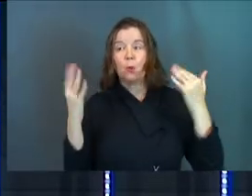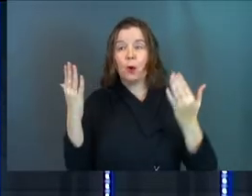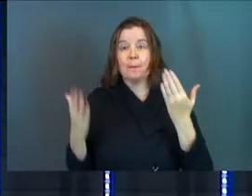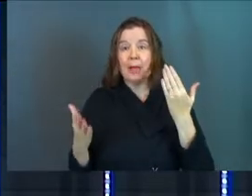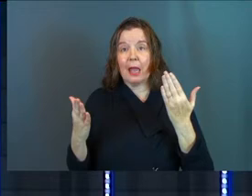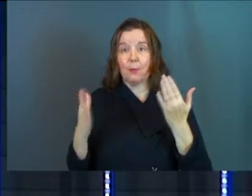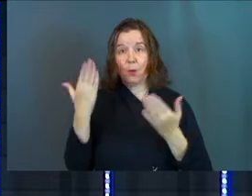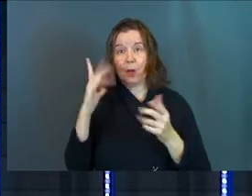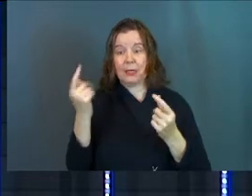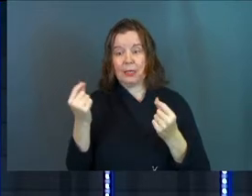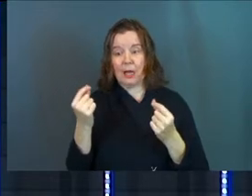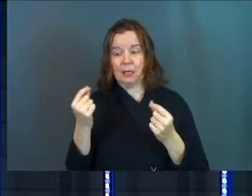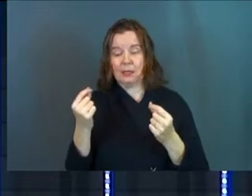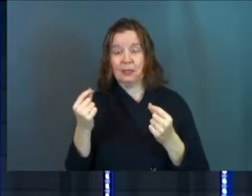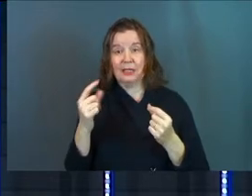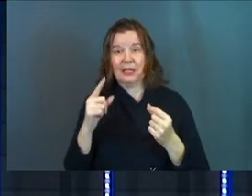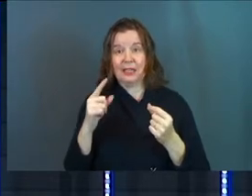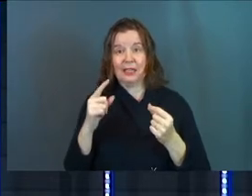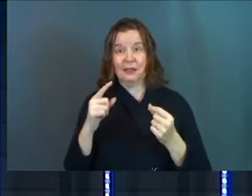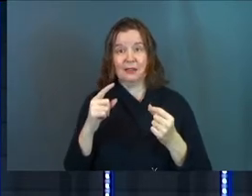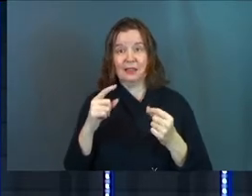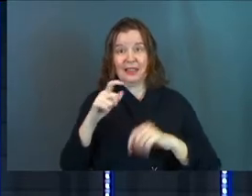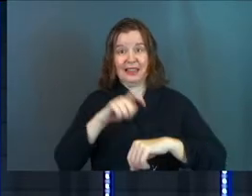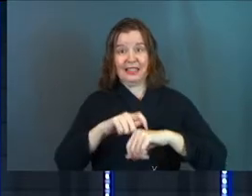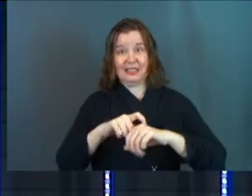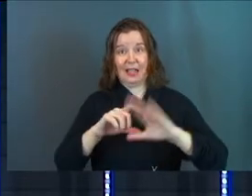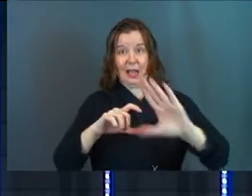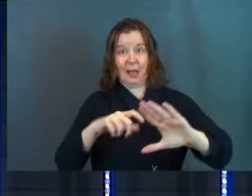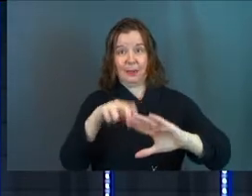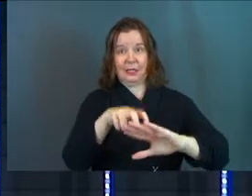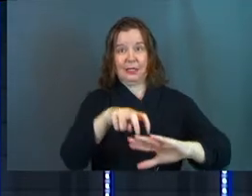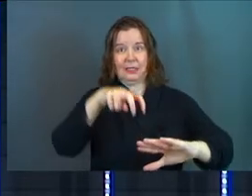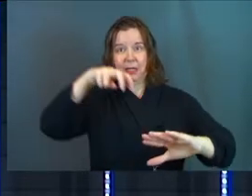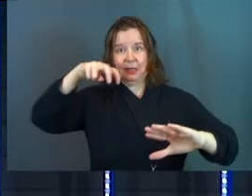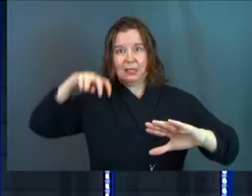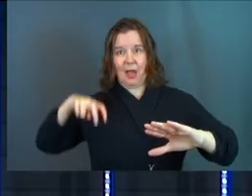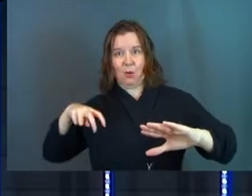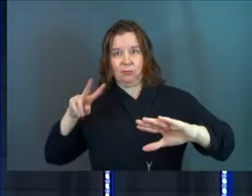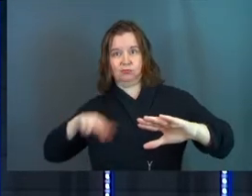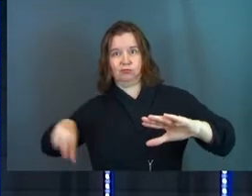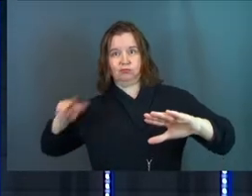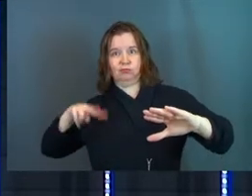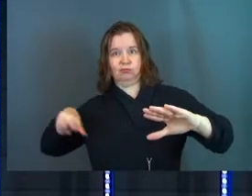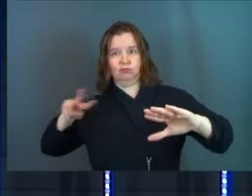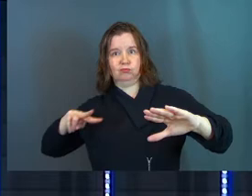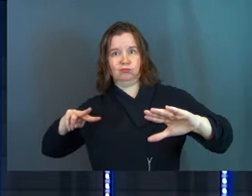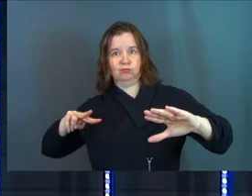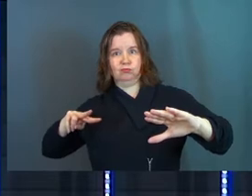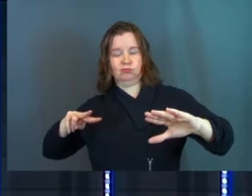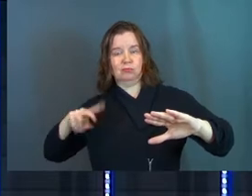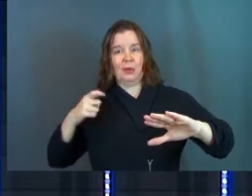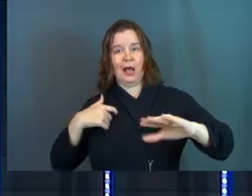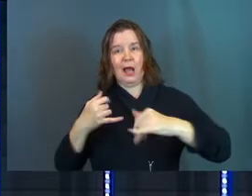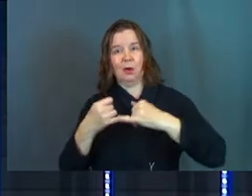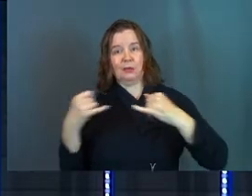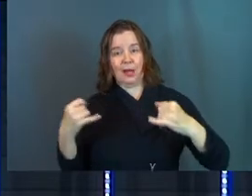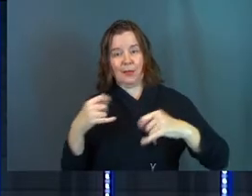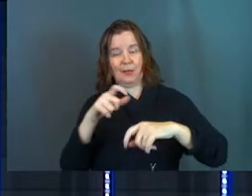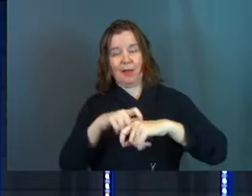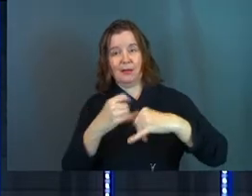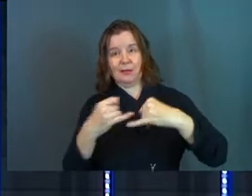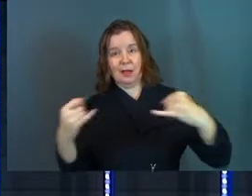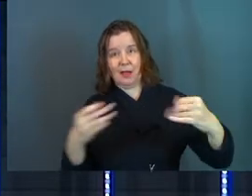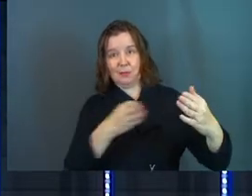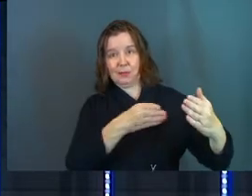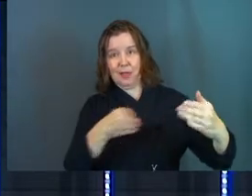like, well, maybe what God does is he can set himself outside of your timeline. And he sets himself outside of your